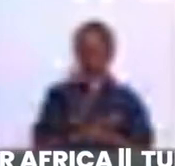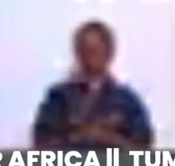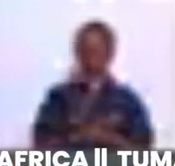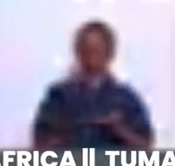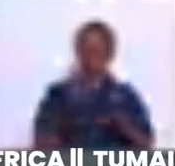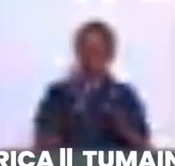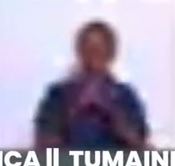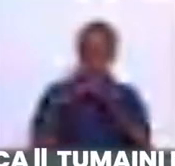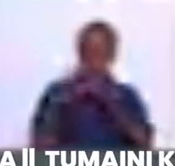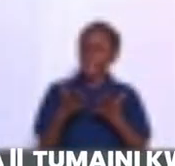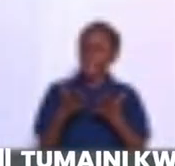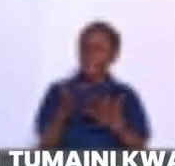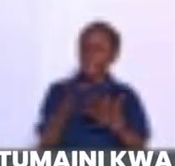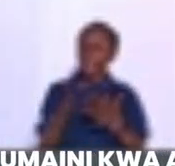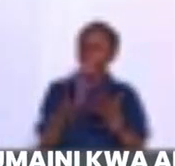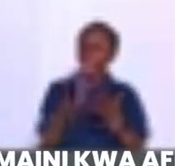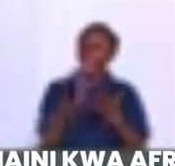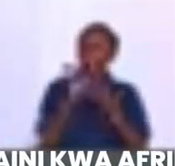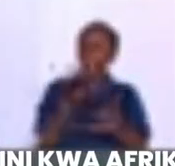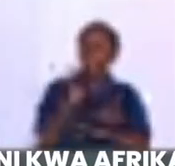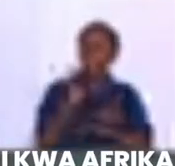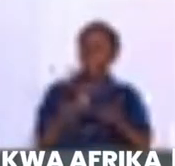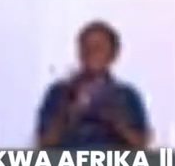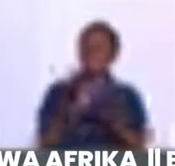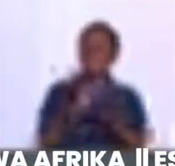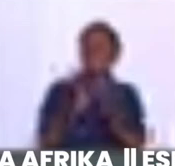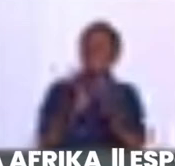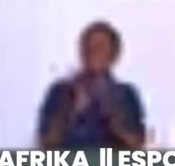That's how they are. They speak with emotions.